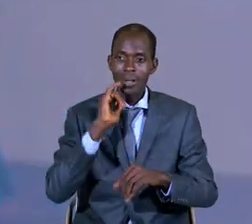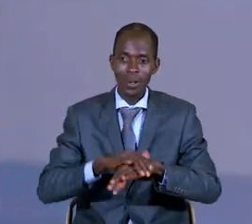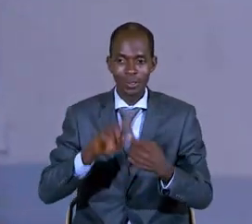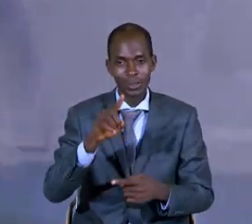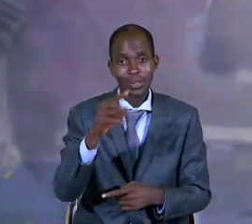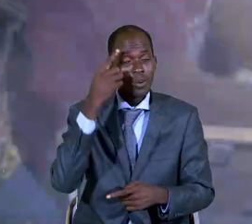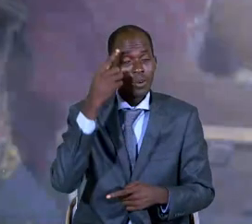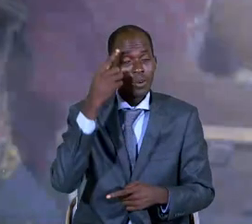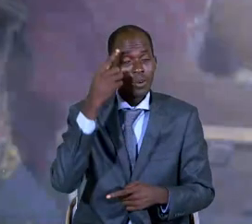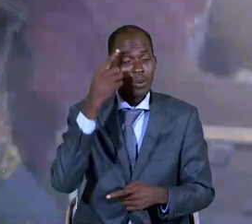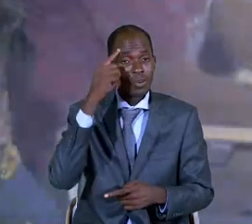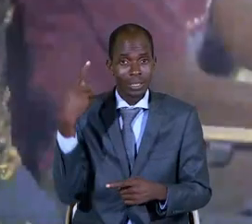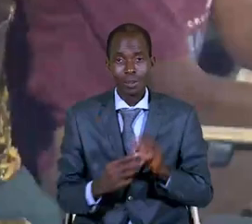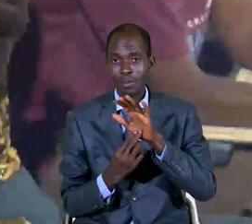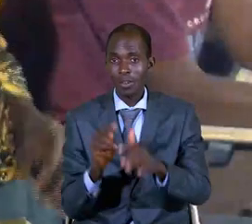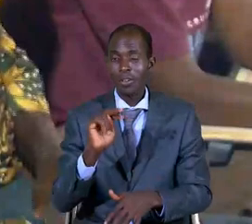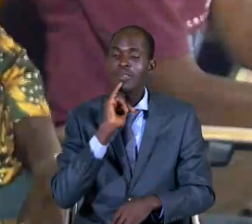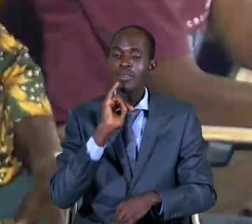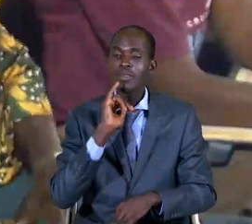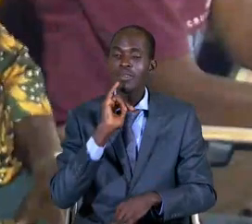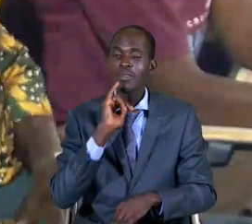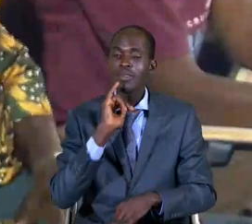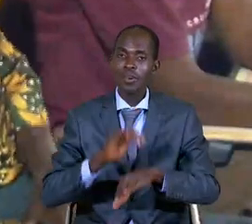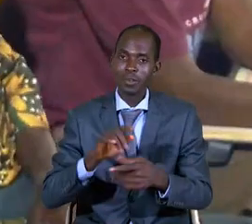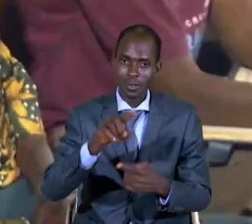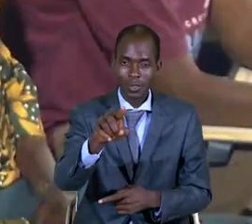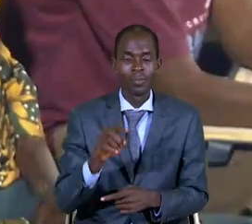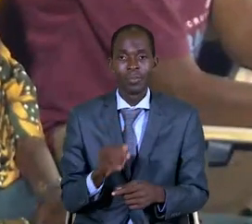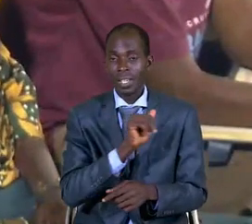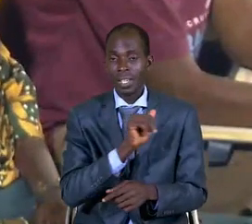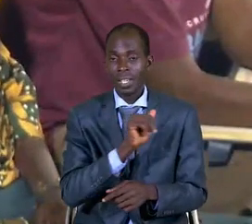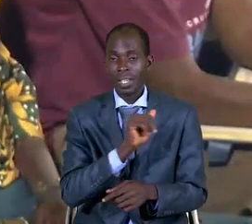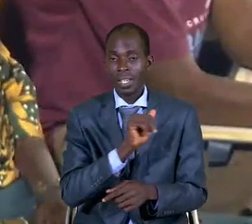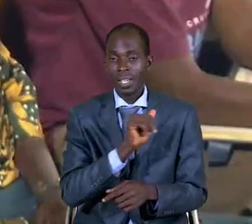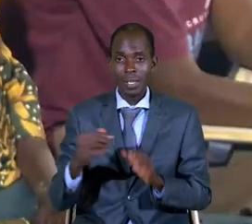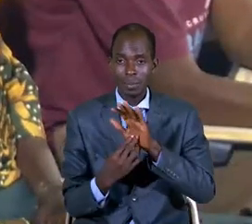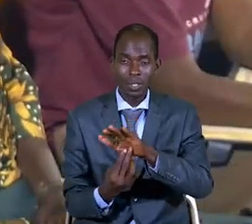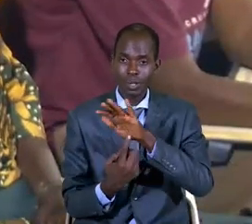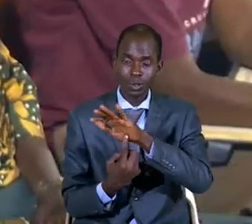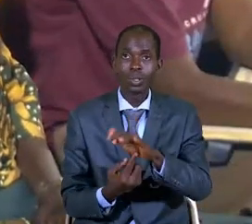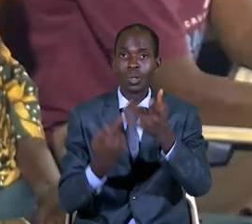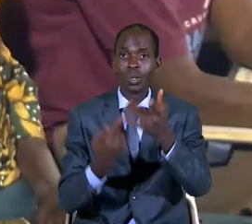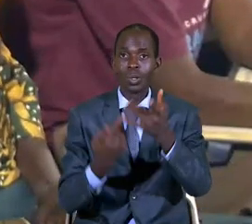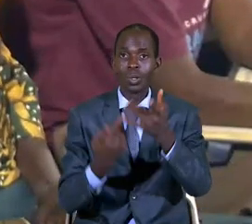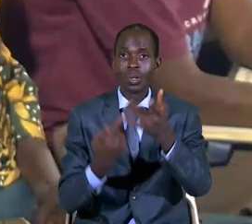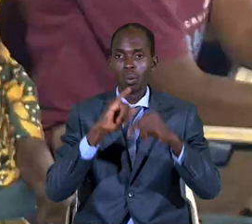you. For the manifestation is unto you. A manifestation coming upon your life.